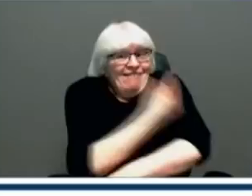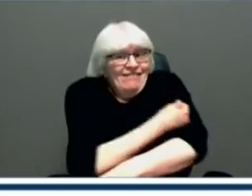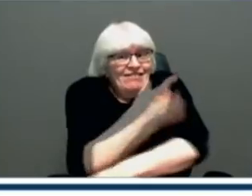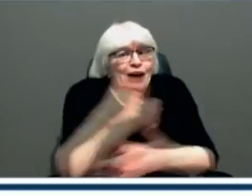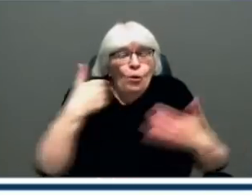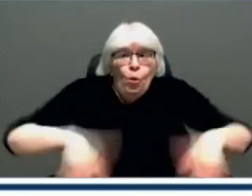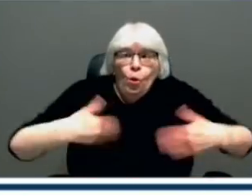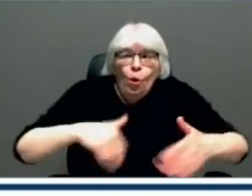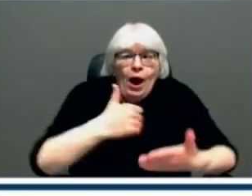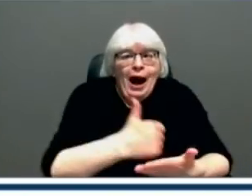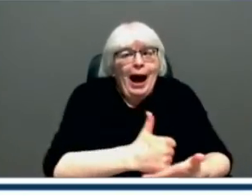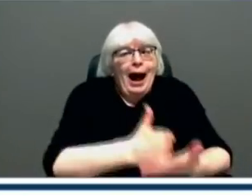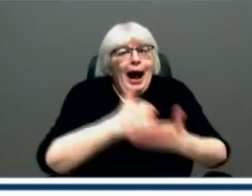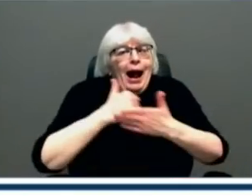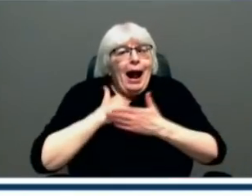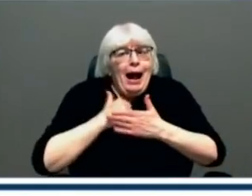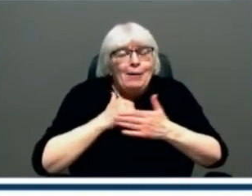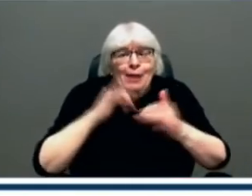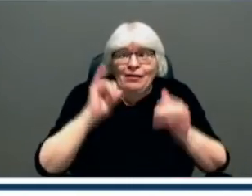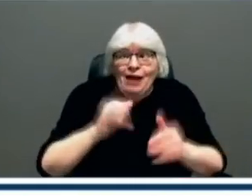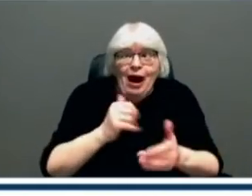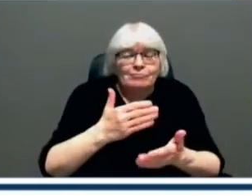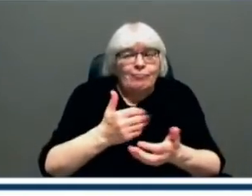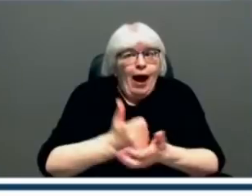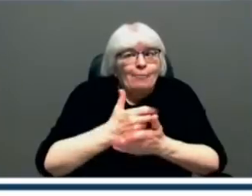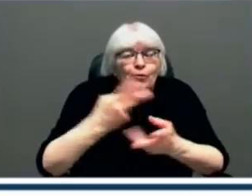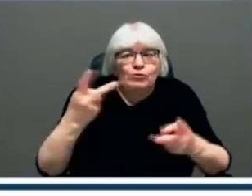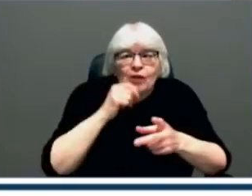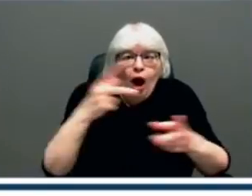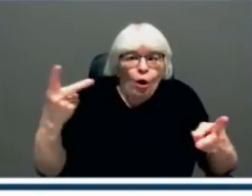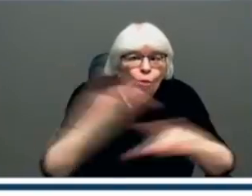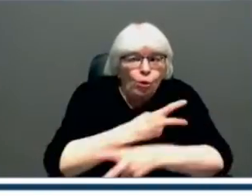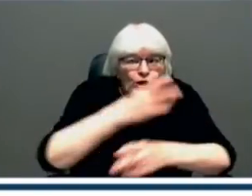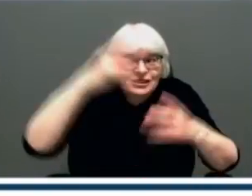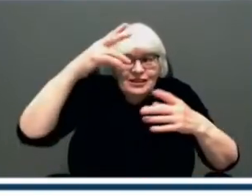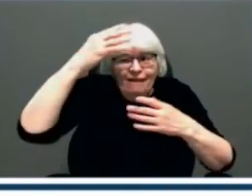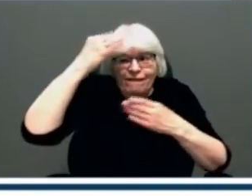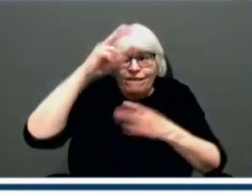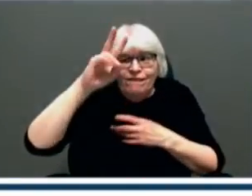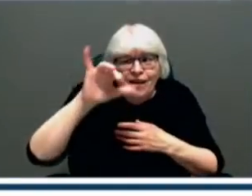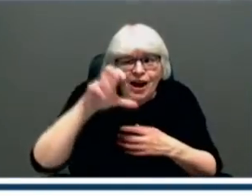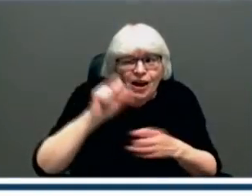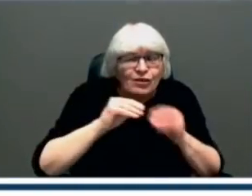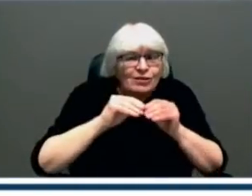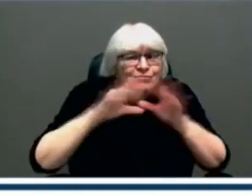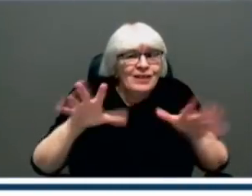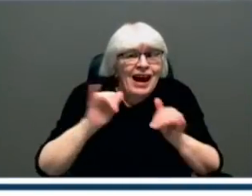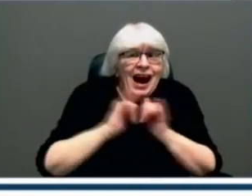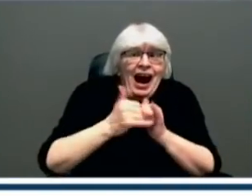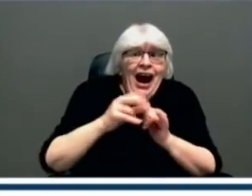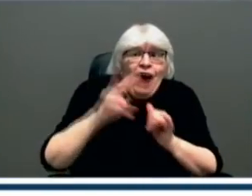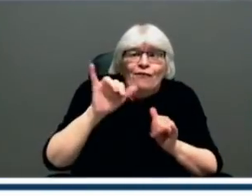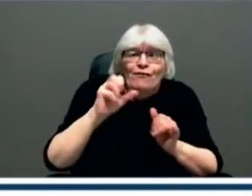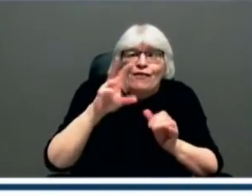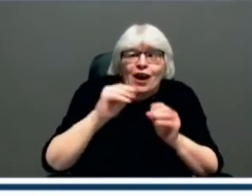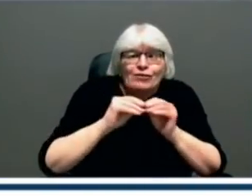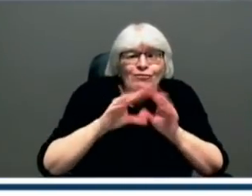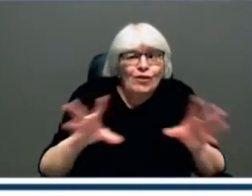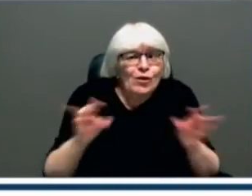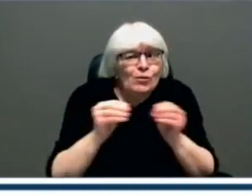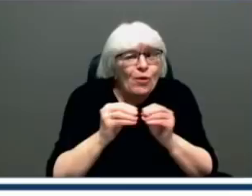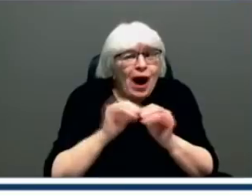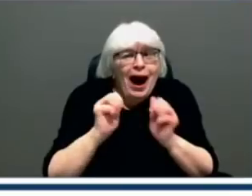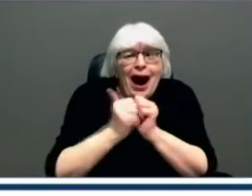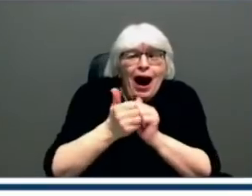severe disease. We know much more about how this virus is transmitted and who is at most at risk for severe outcomes, which means we